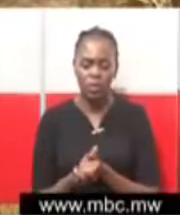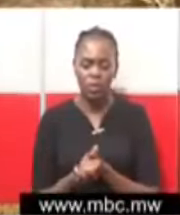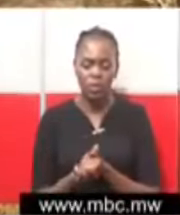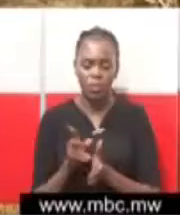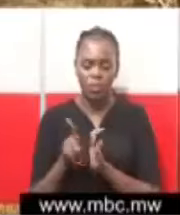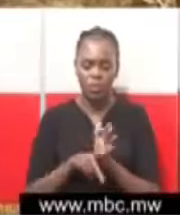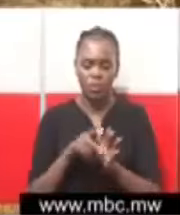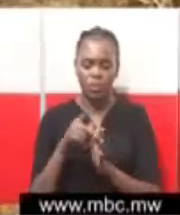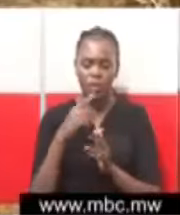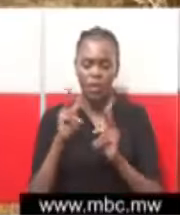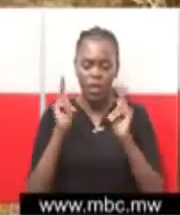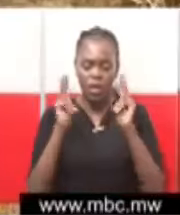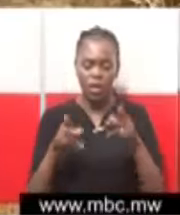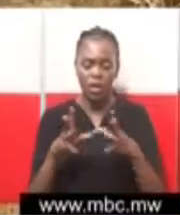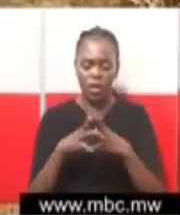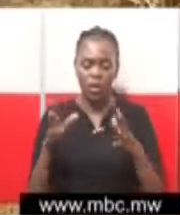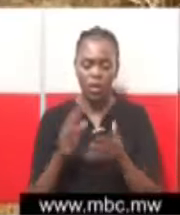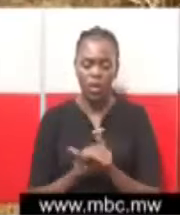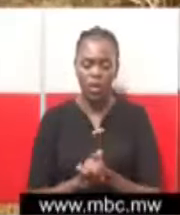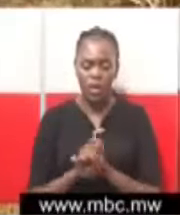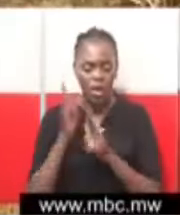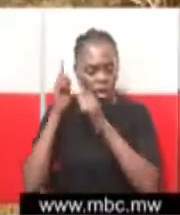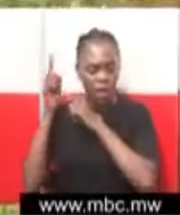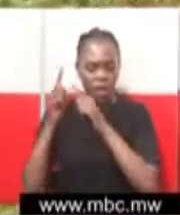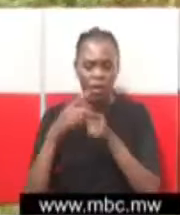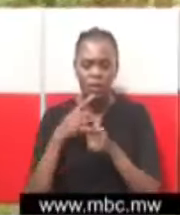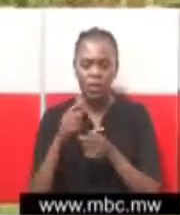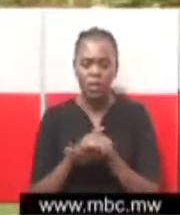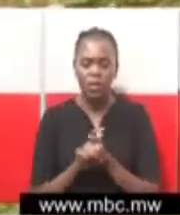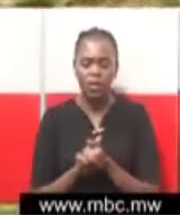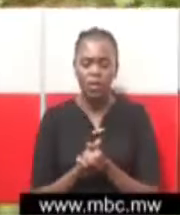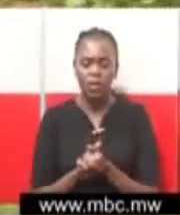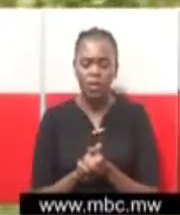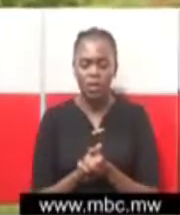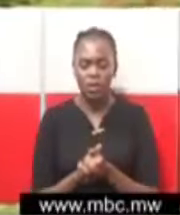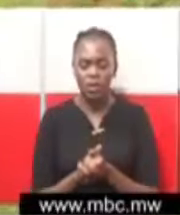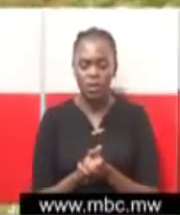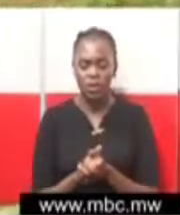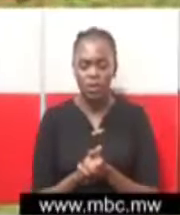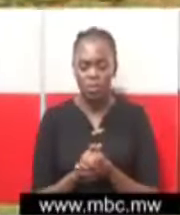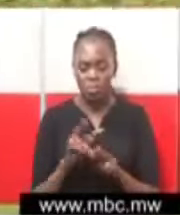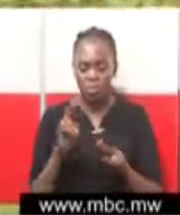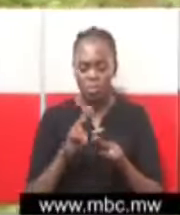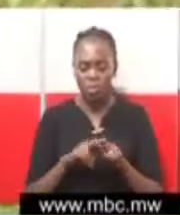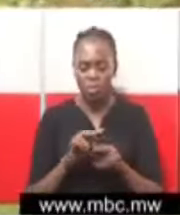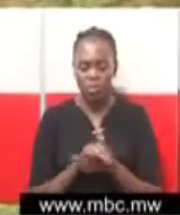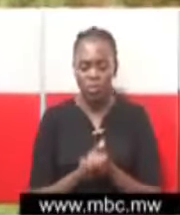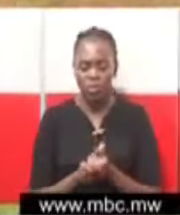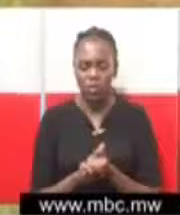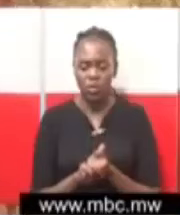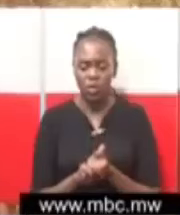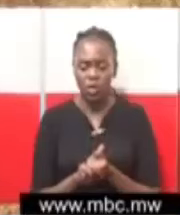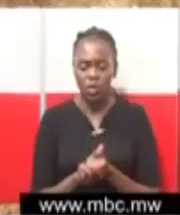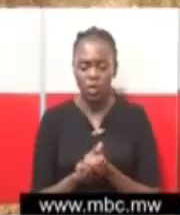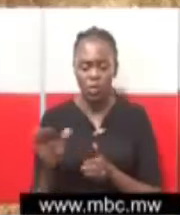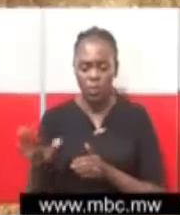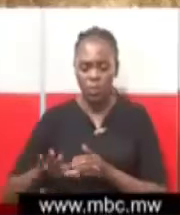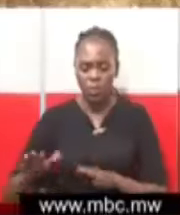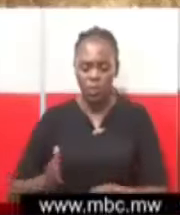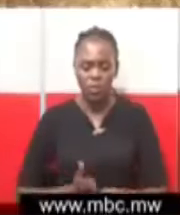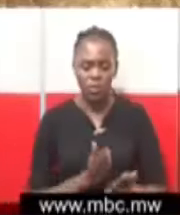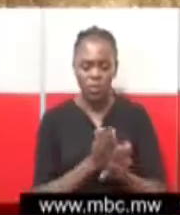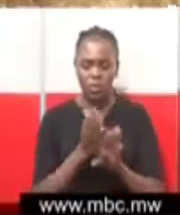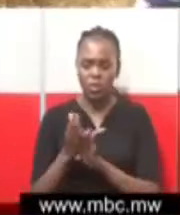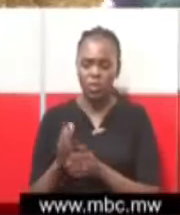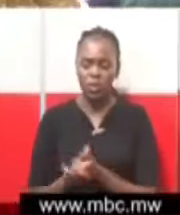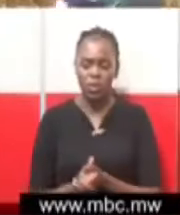many people will be considered as arrangements with partners on sustainability of the project are in place. We have people that have